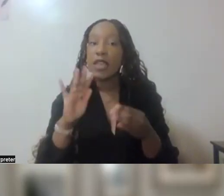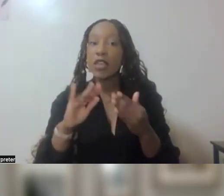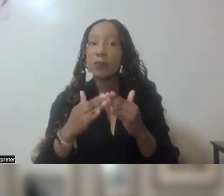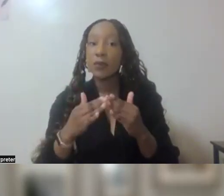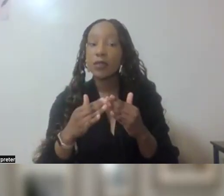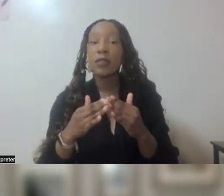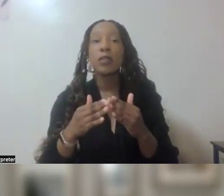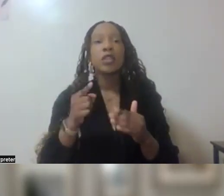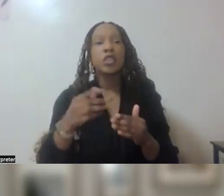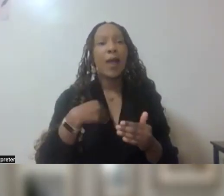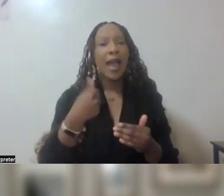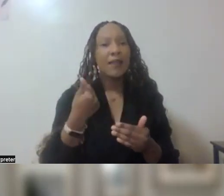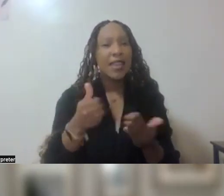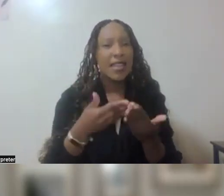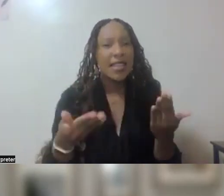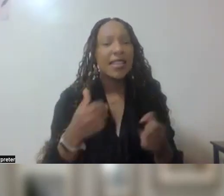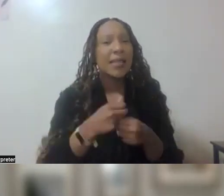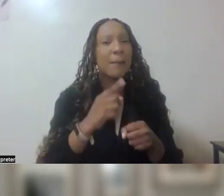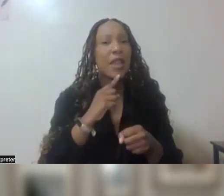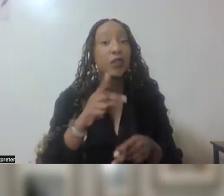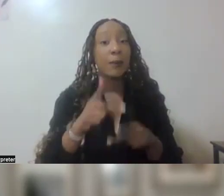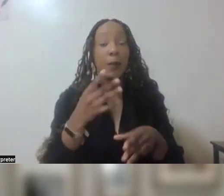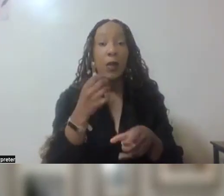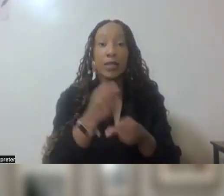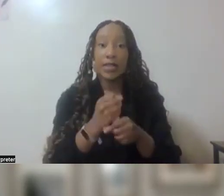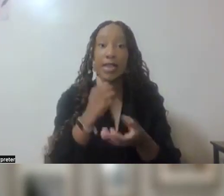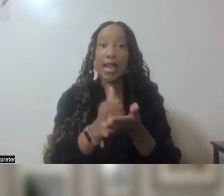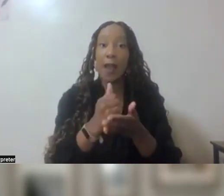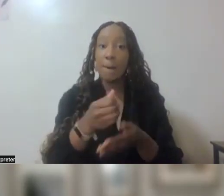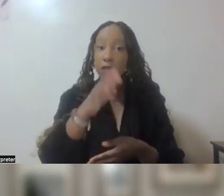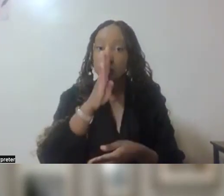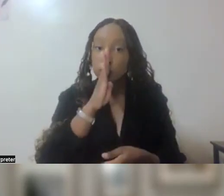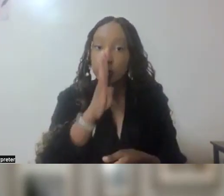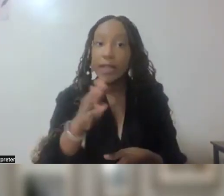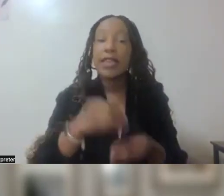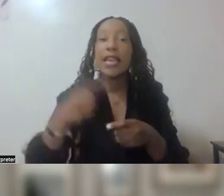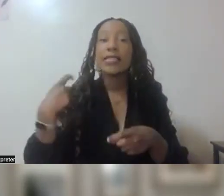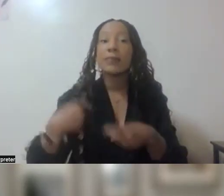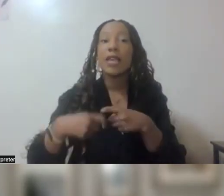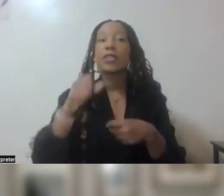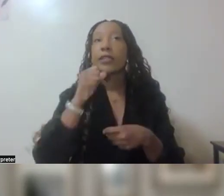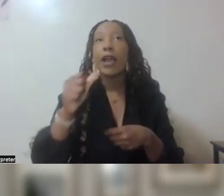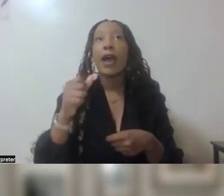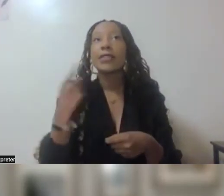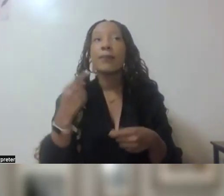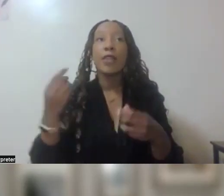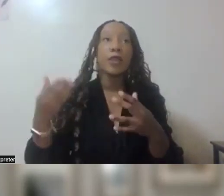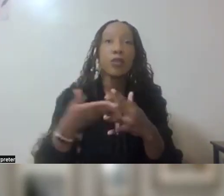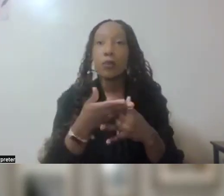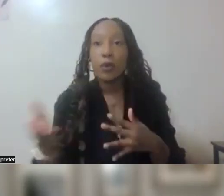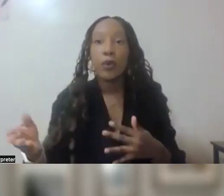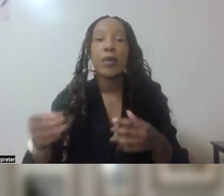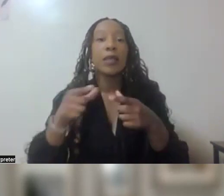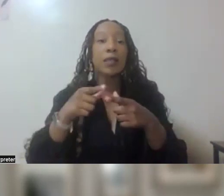to ensure that people are getting help directly in Spanish versus having to go through something like Language Line or